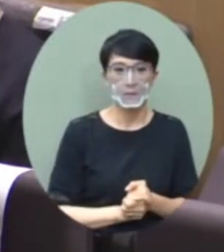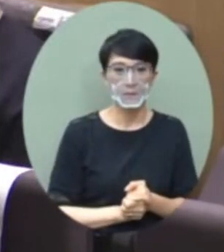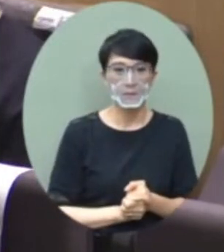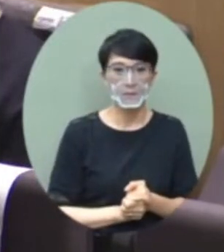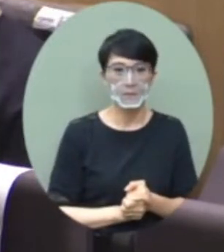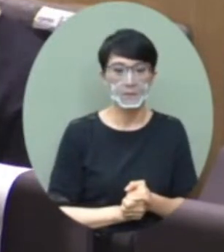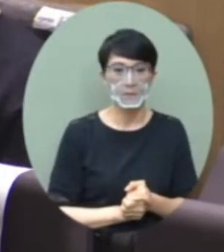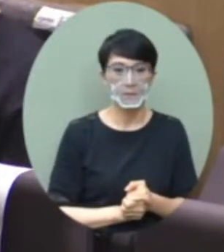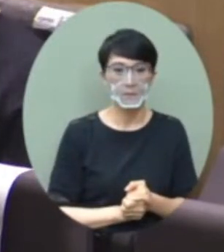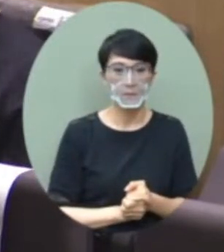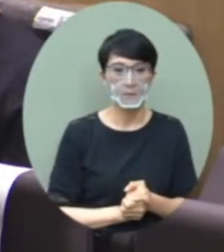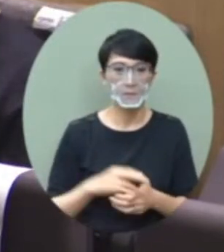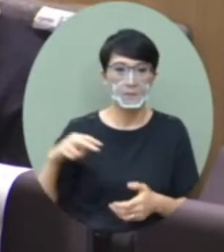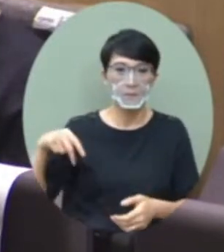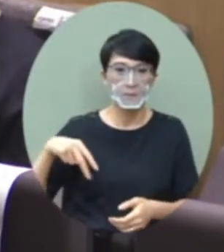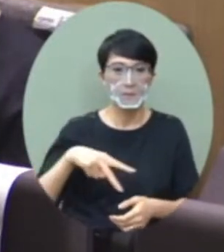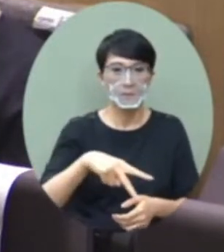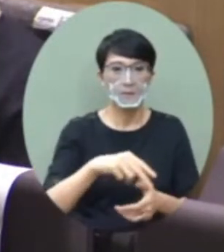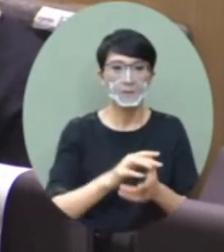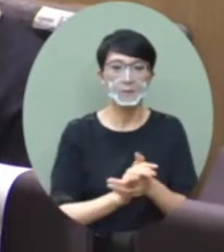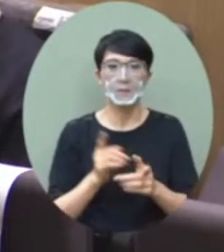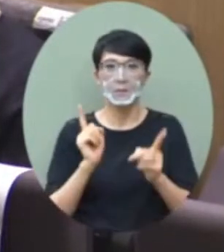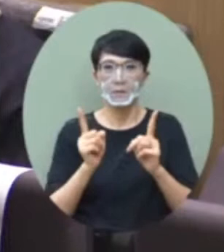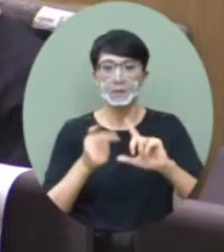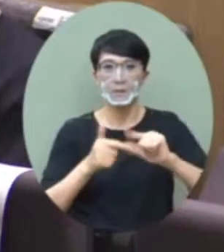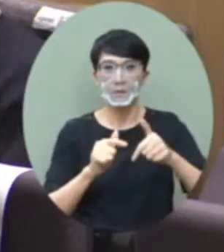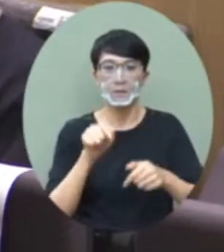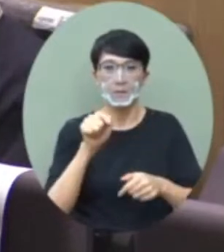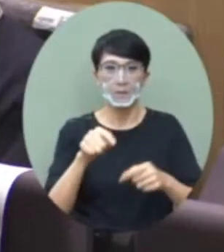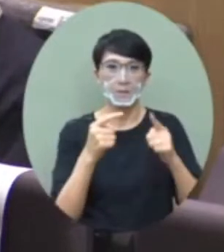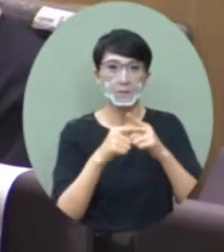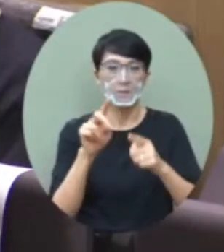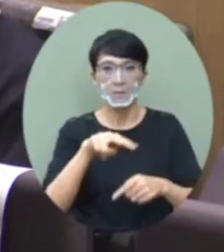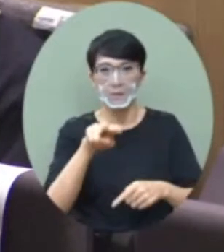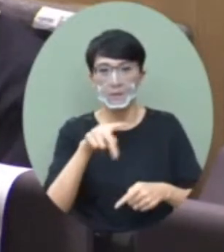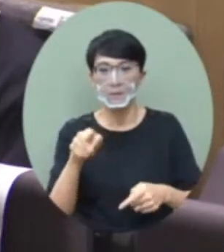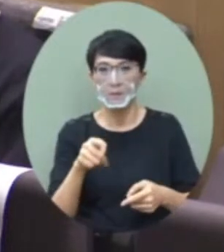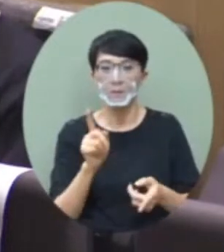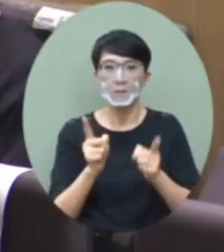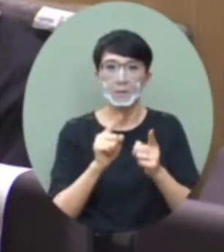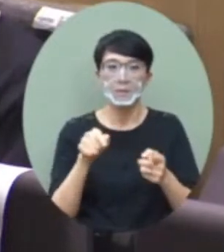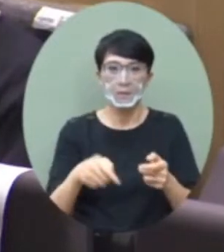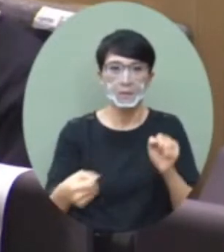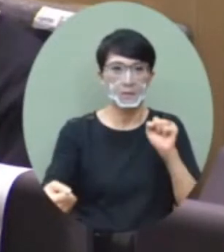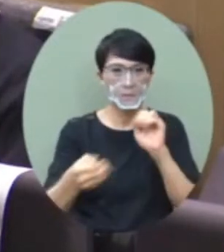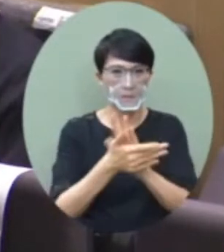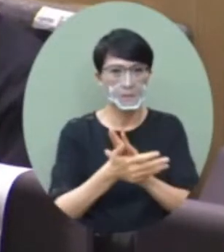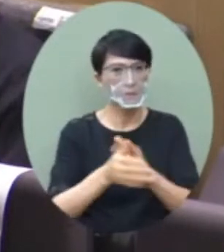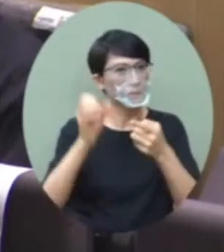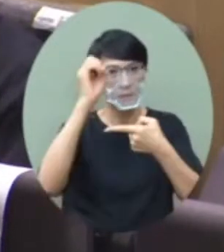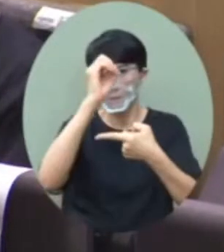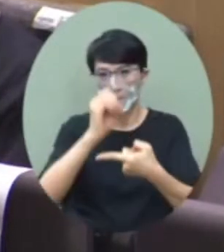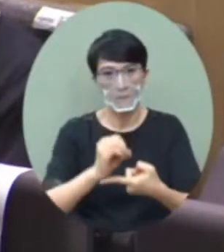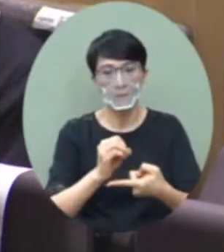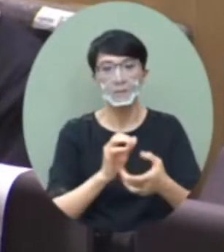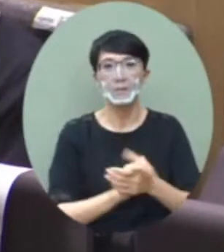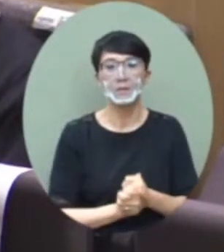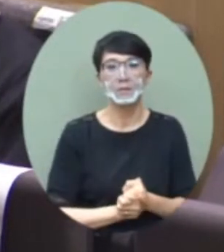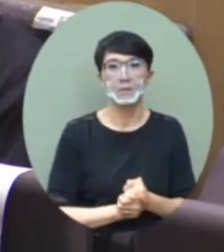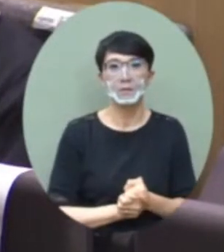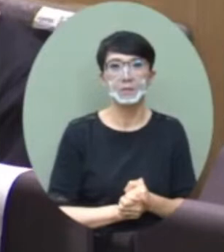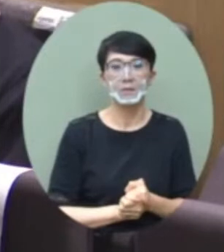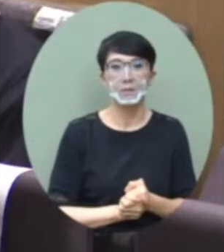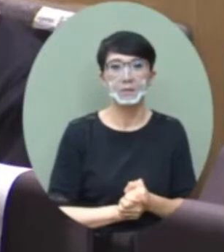priorities? Are you talking about care homes that have never had any case? And if among